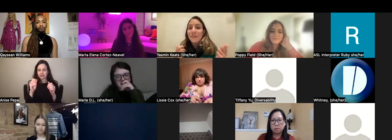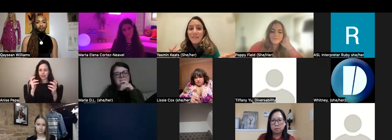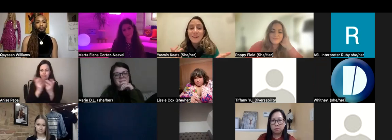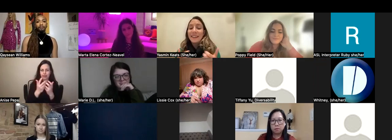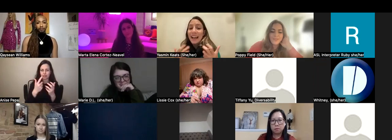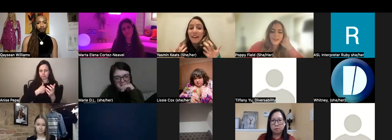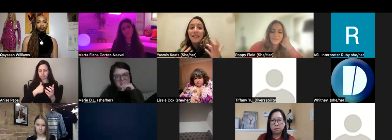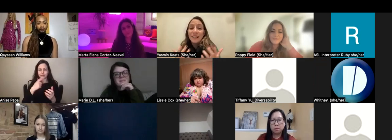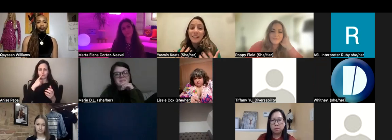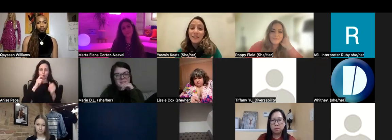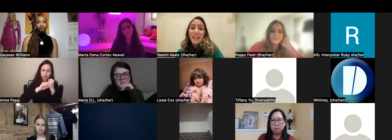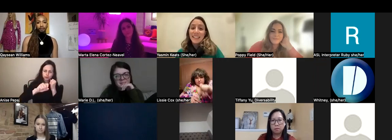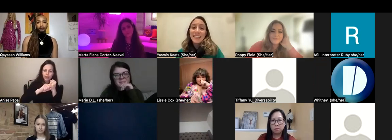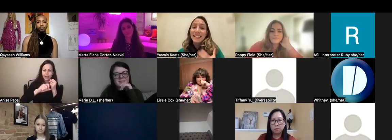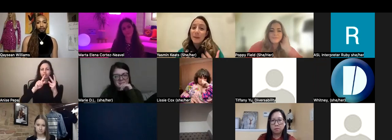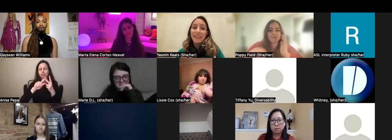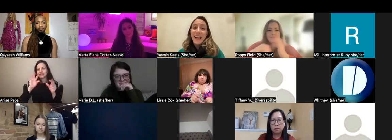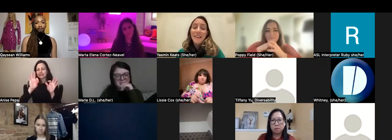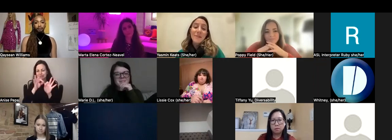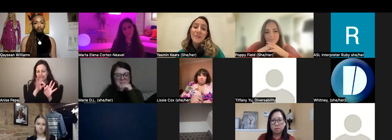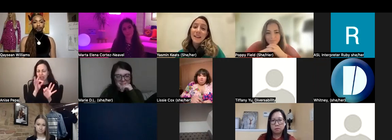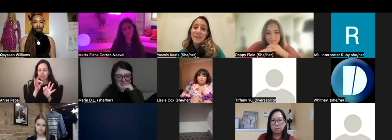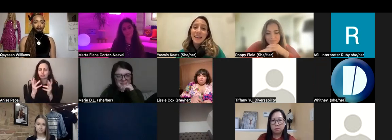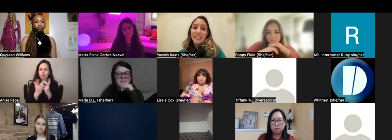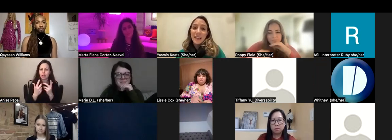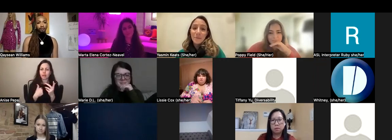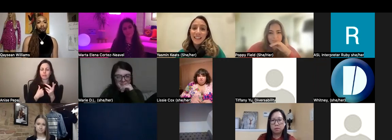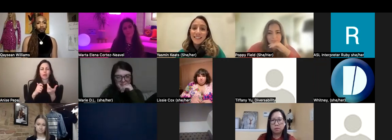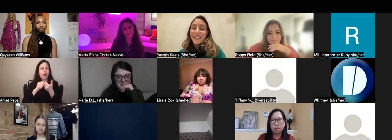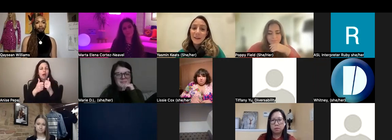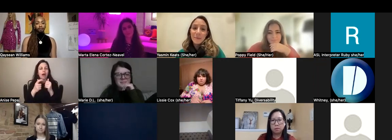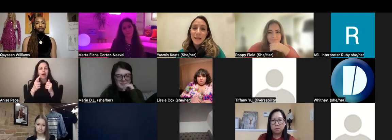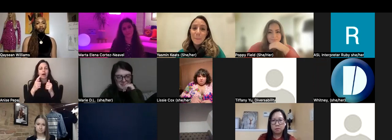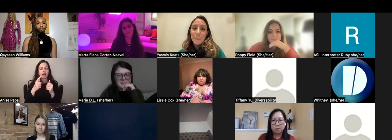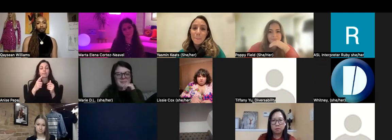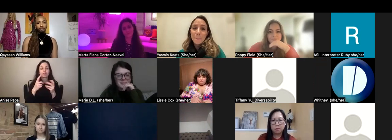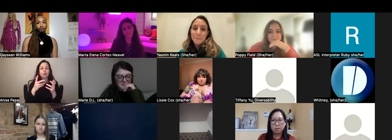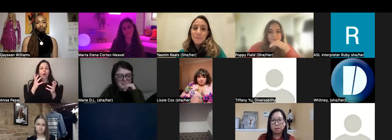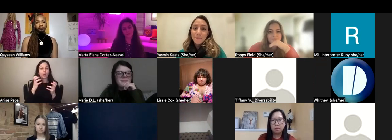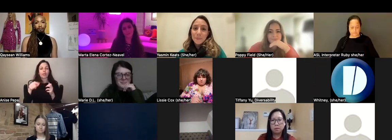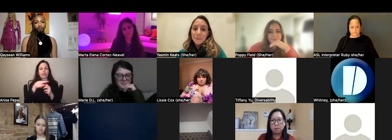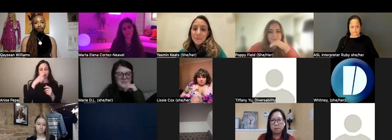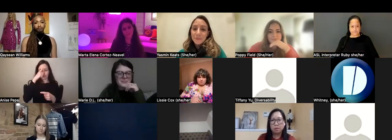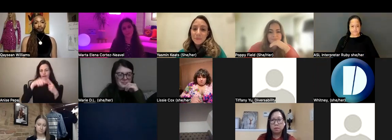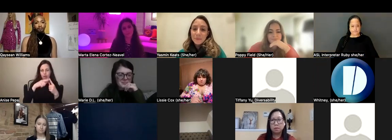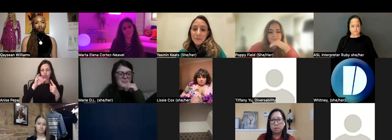stretch, whatever, and how do I search for that? They need to think about that when they're creating their brands and their website.